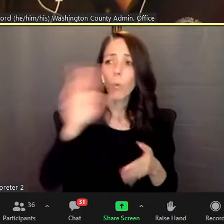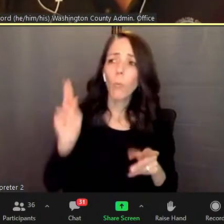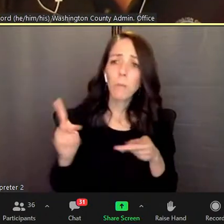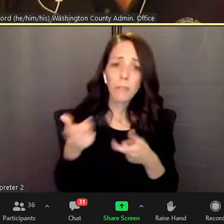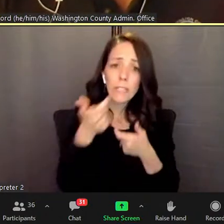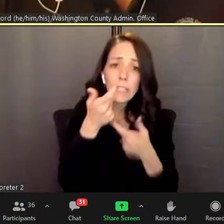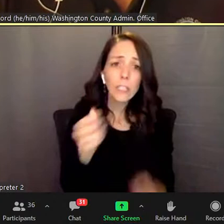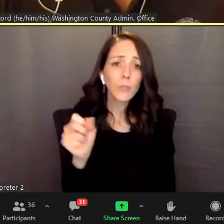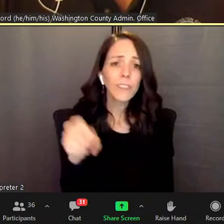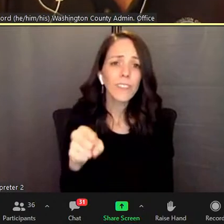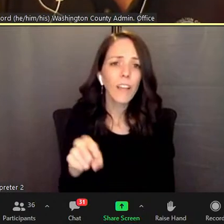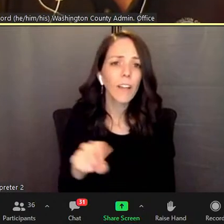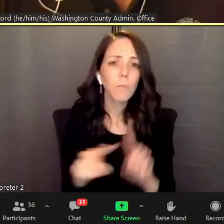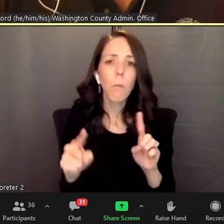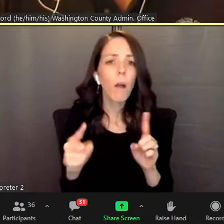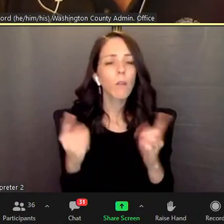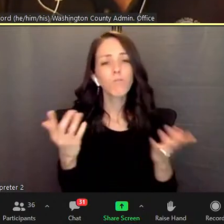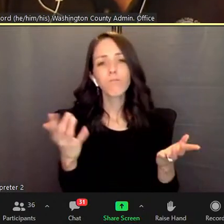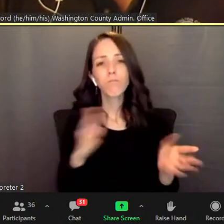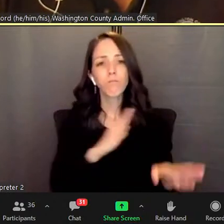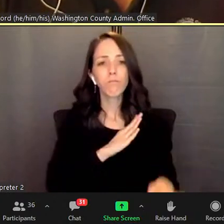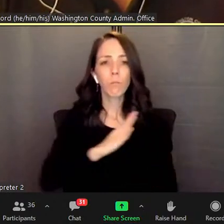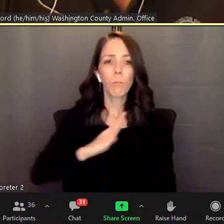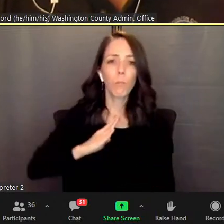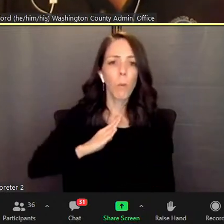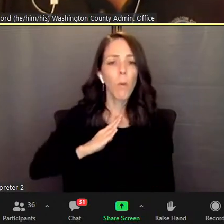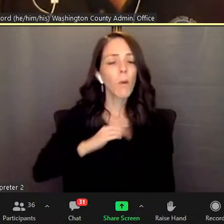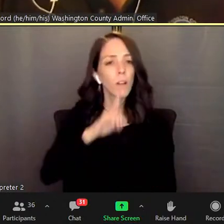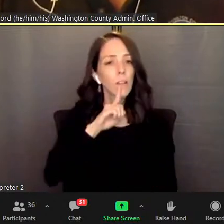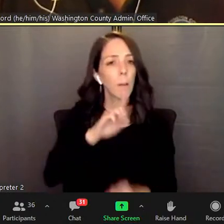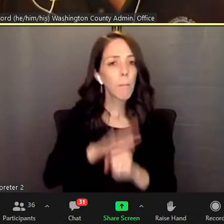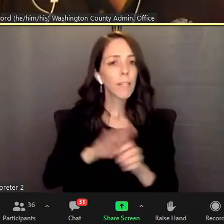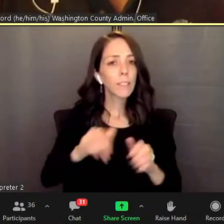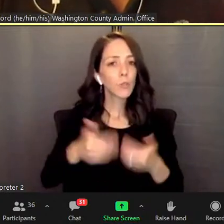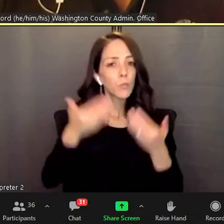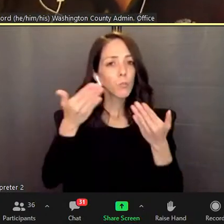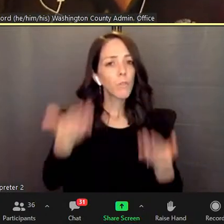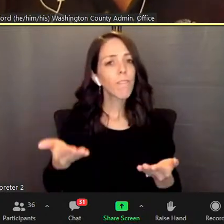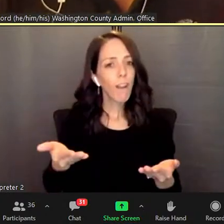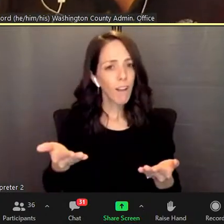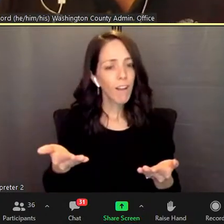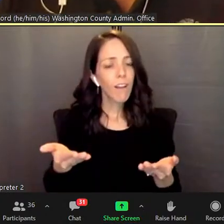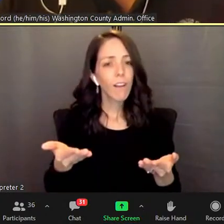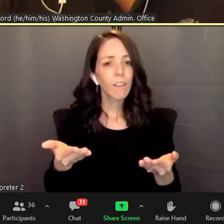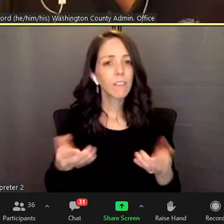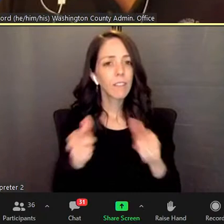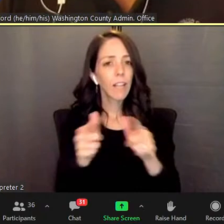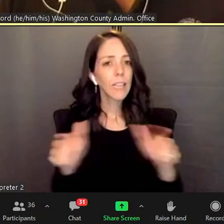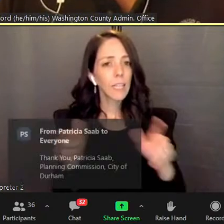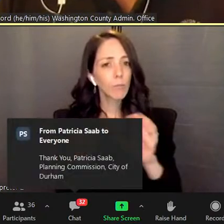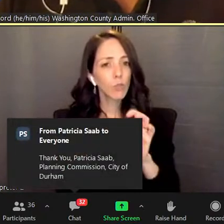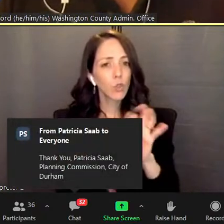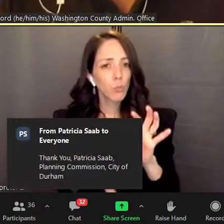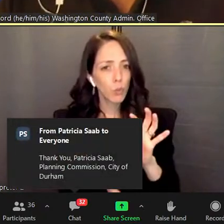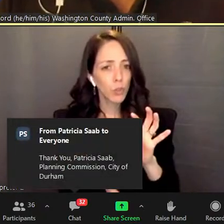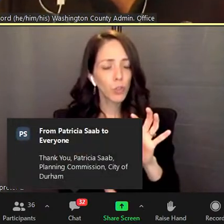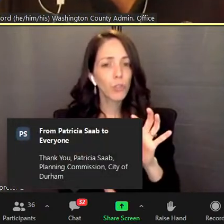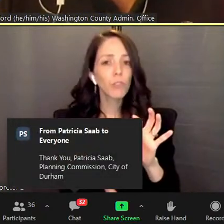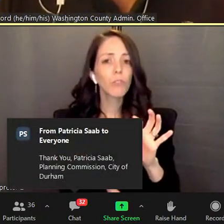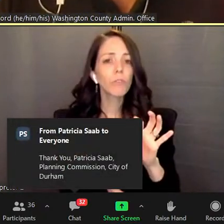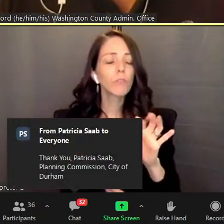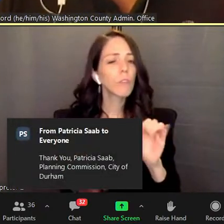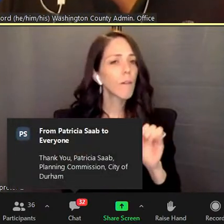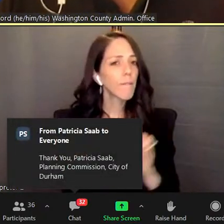Moreover, it's something that our board is committed to providing, that being full and